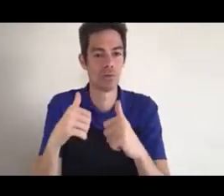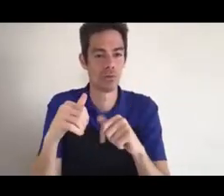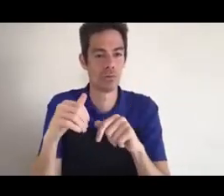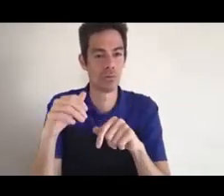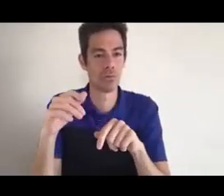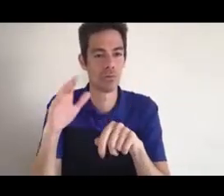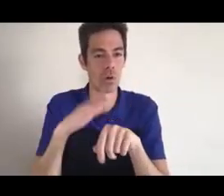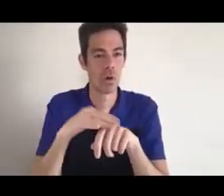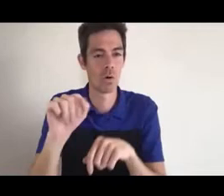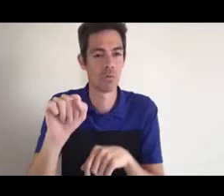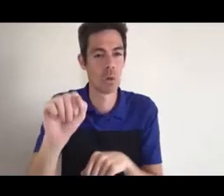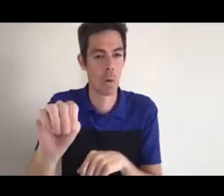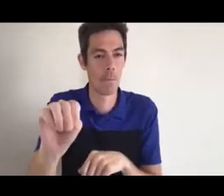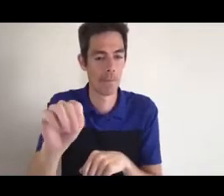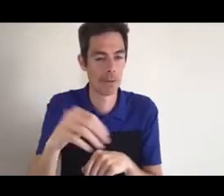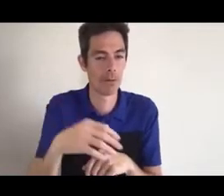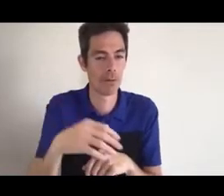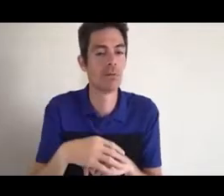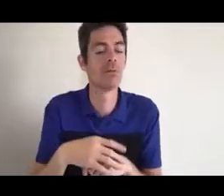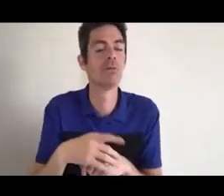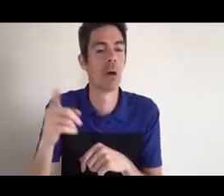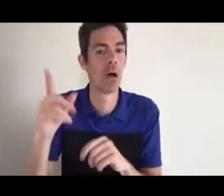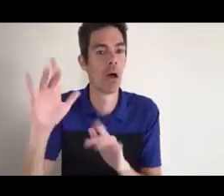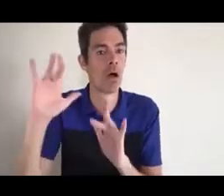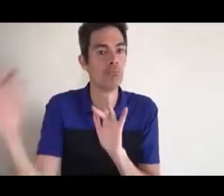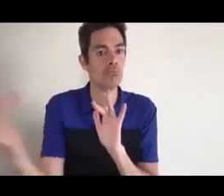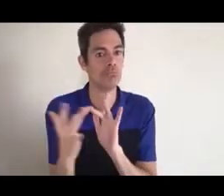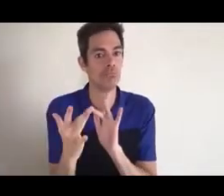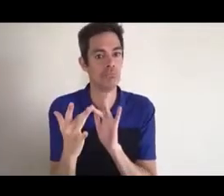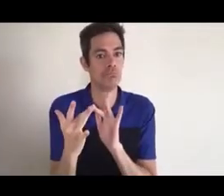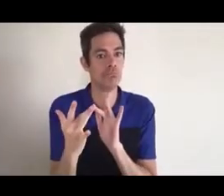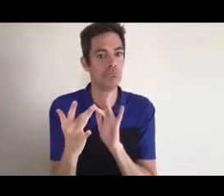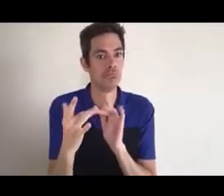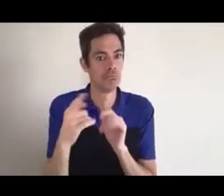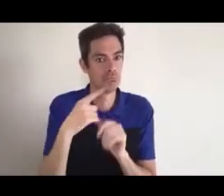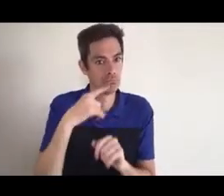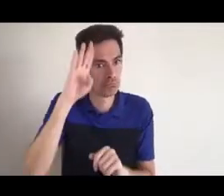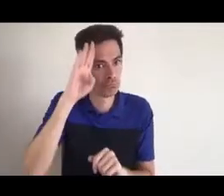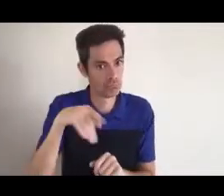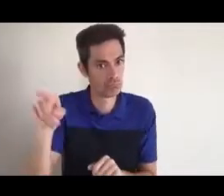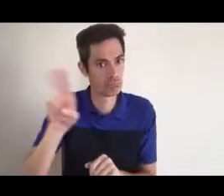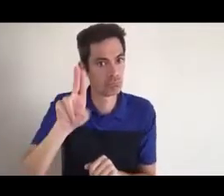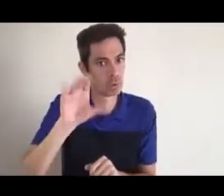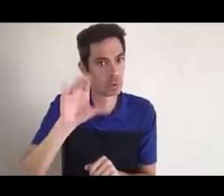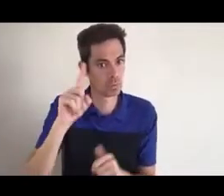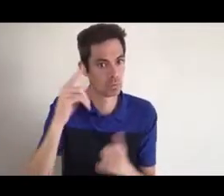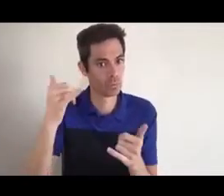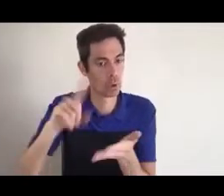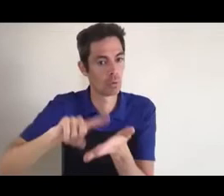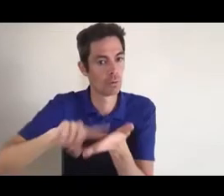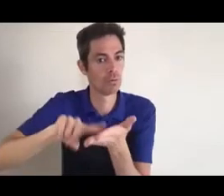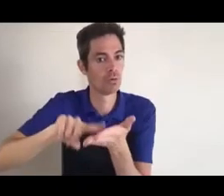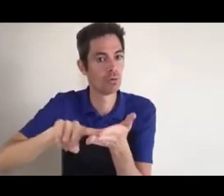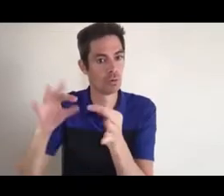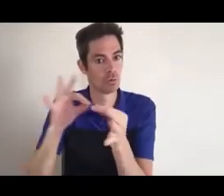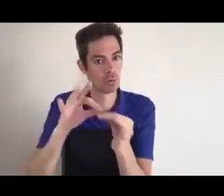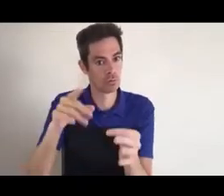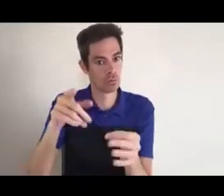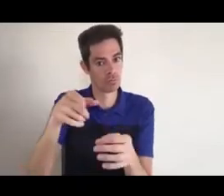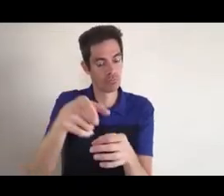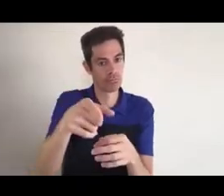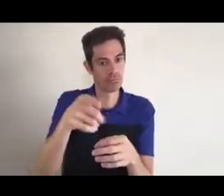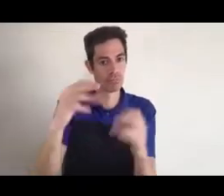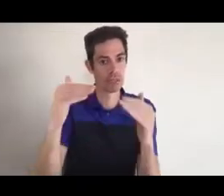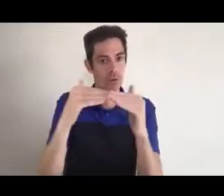I uploaded some information about equal structure on social media, and they got in touch with me and they said, we're